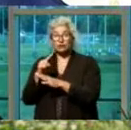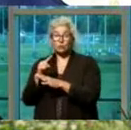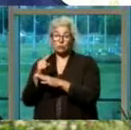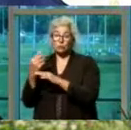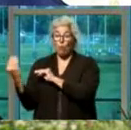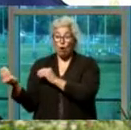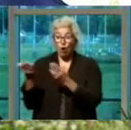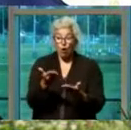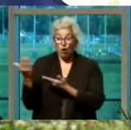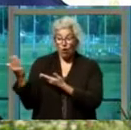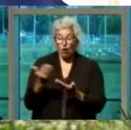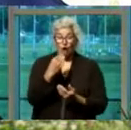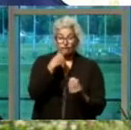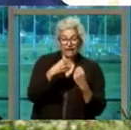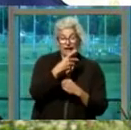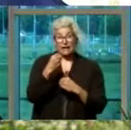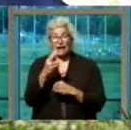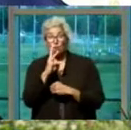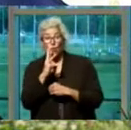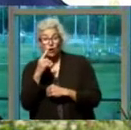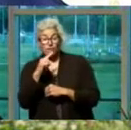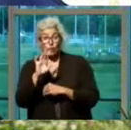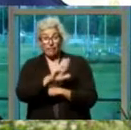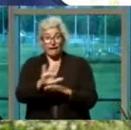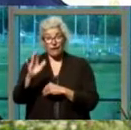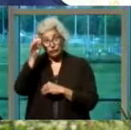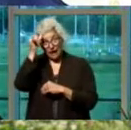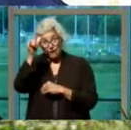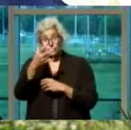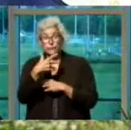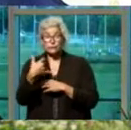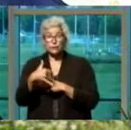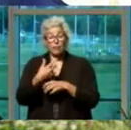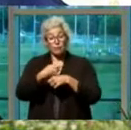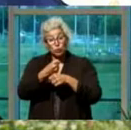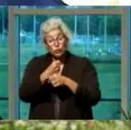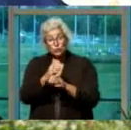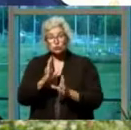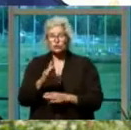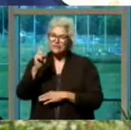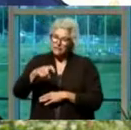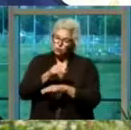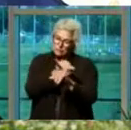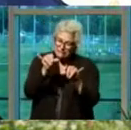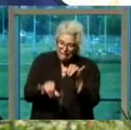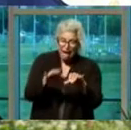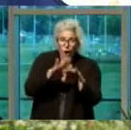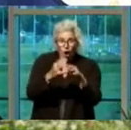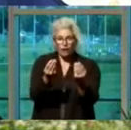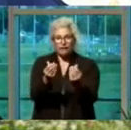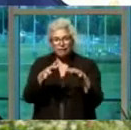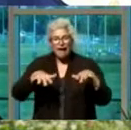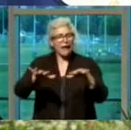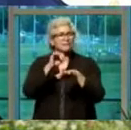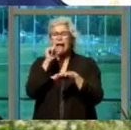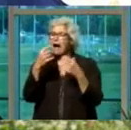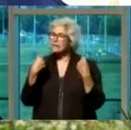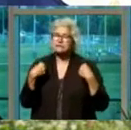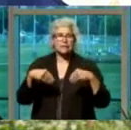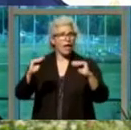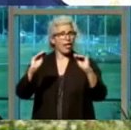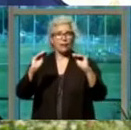operations. After all, the goal here is for producers to stay on the farm and not have to sell the